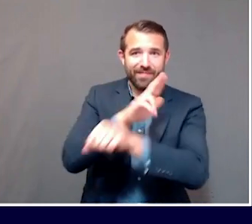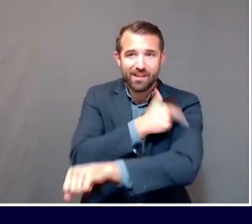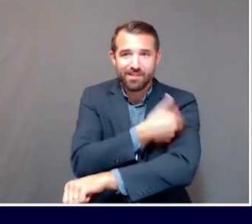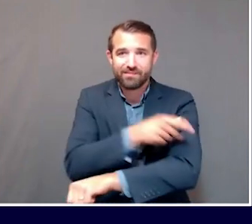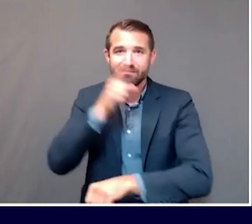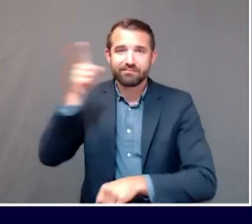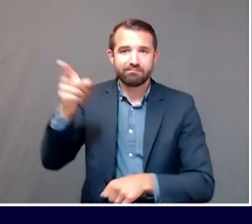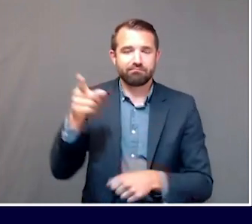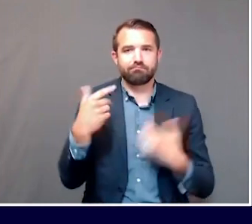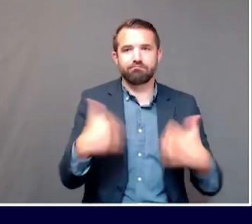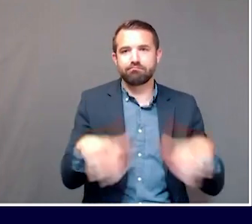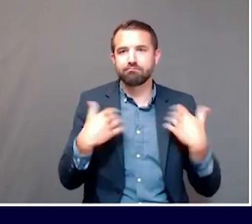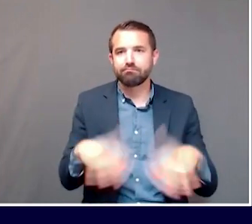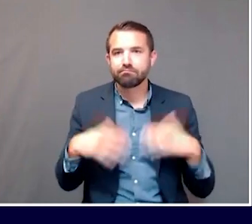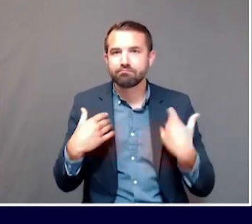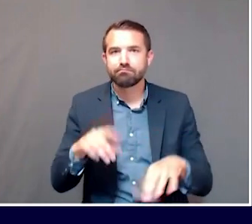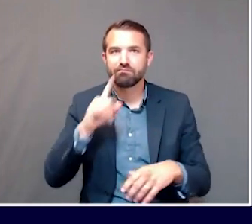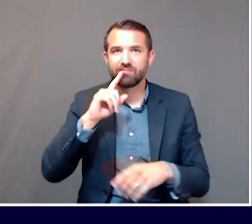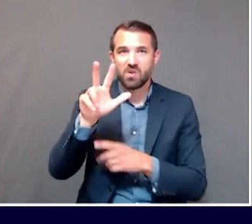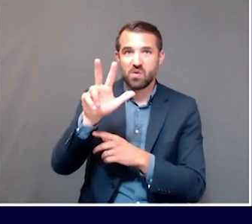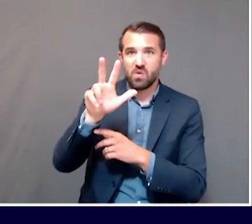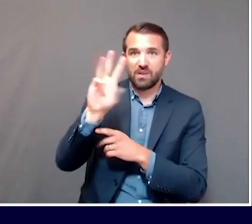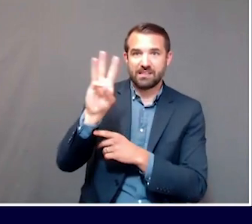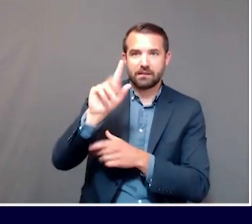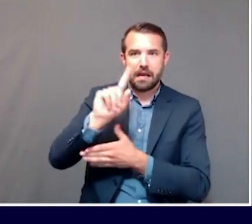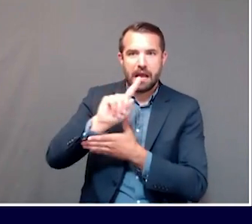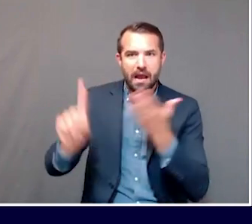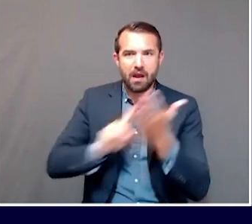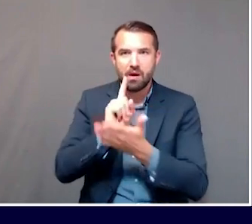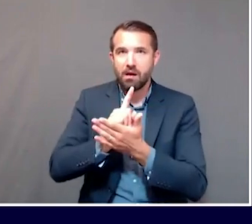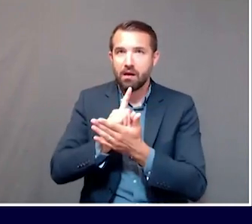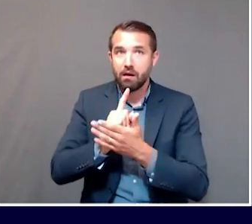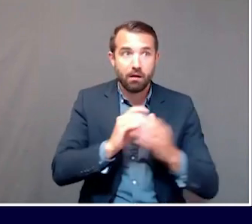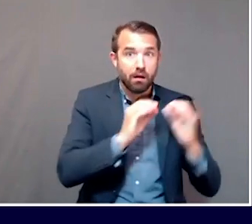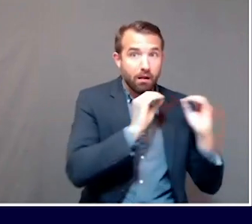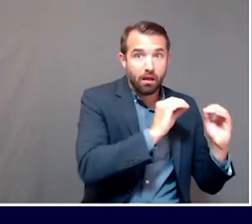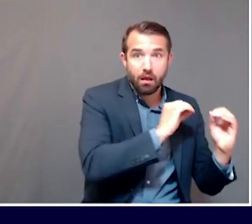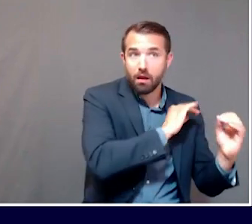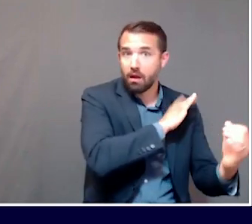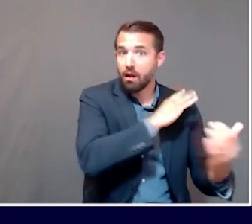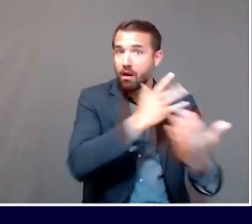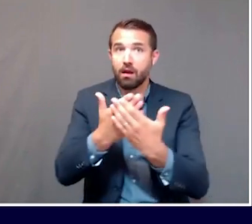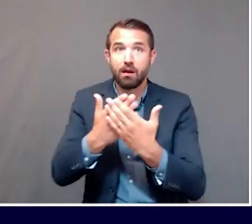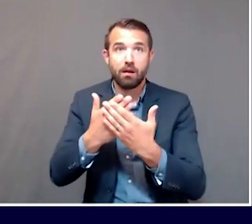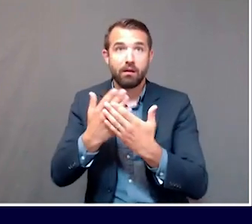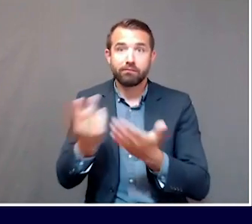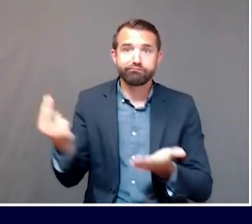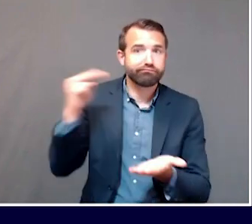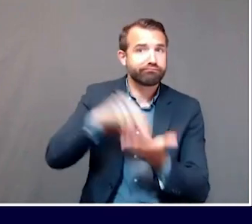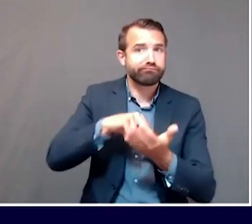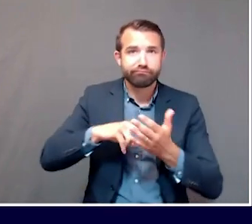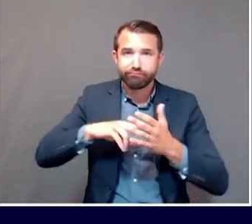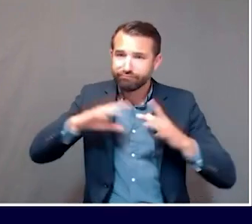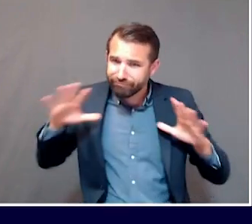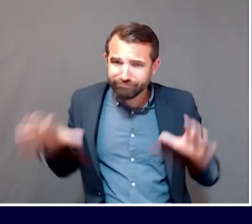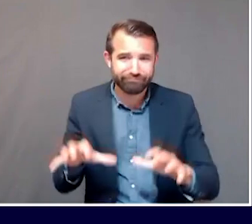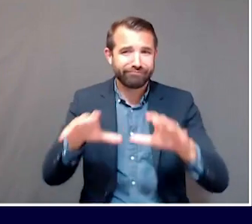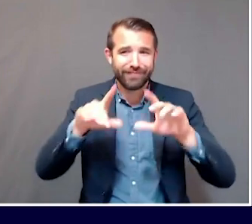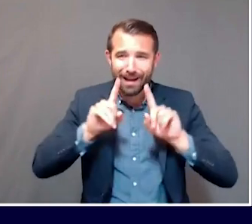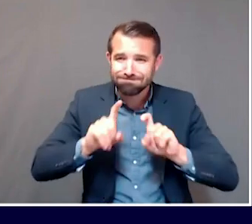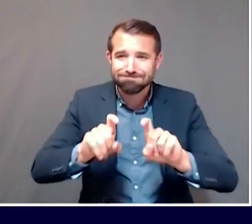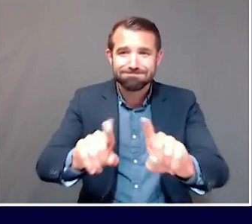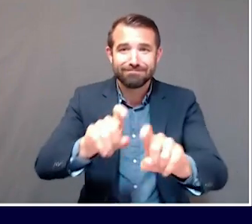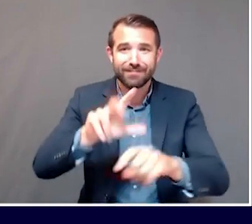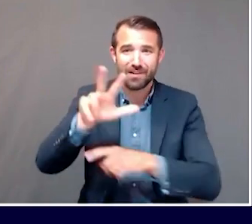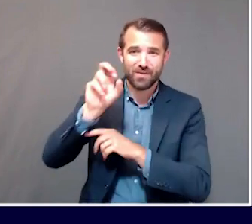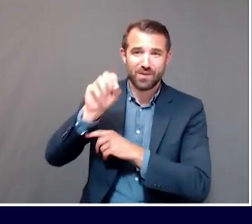from hearing about what was going on to being ready, willing, and able to stand up this community-wide testing site in the parking lot of their